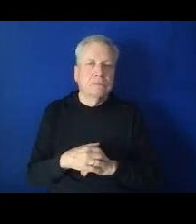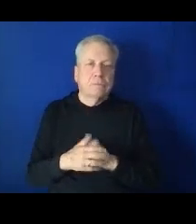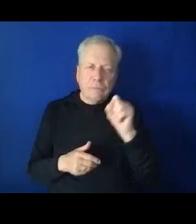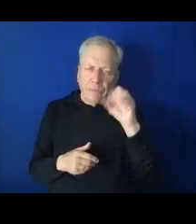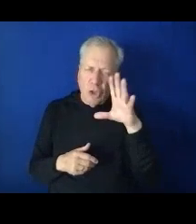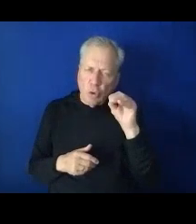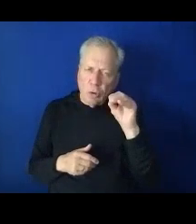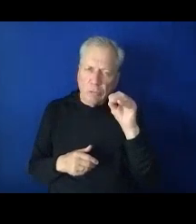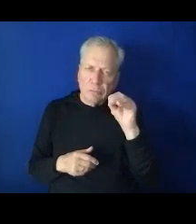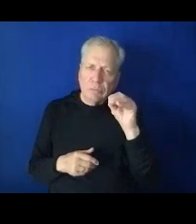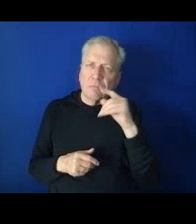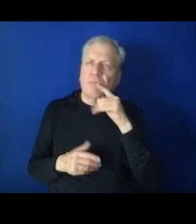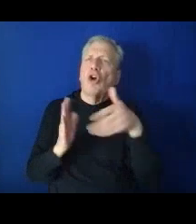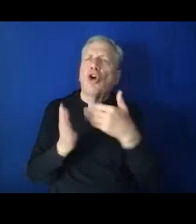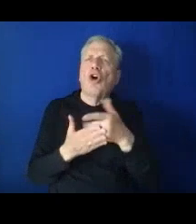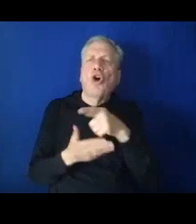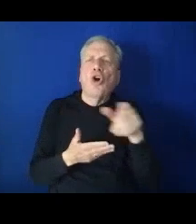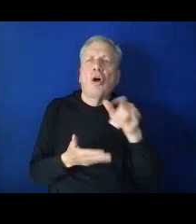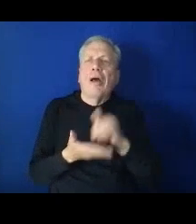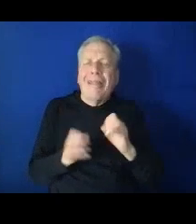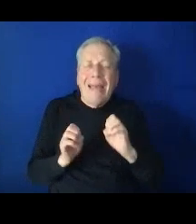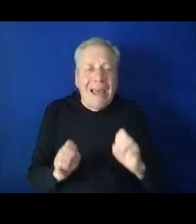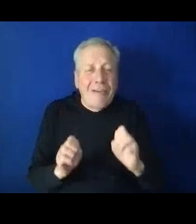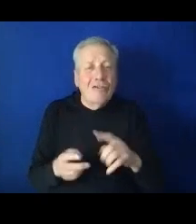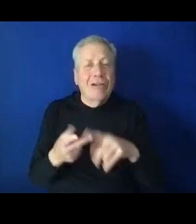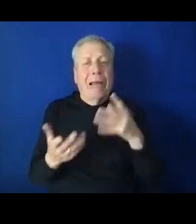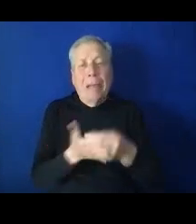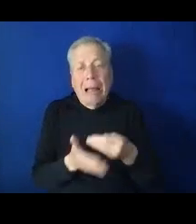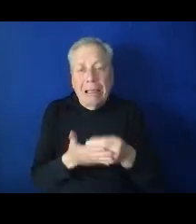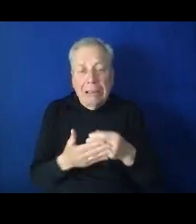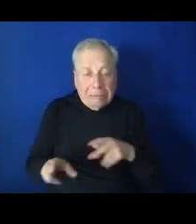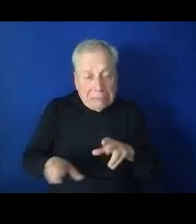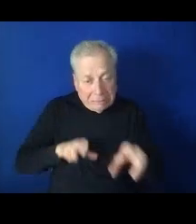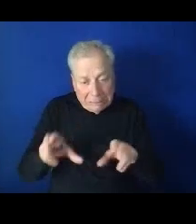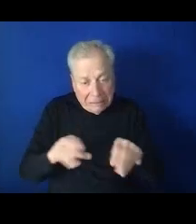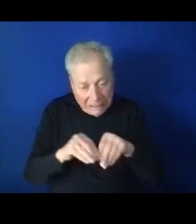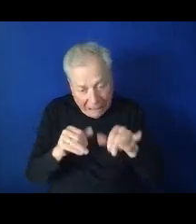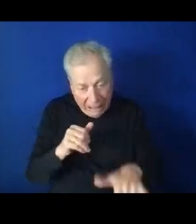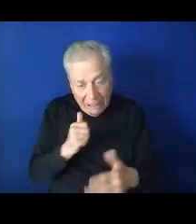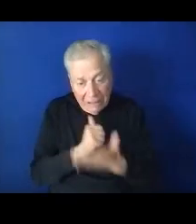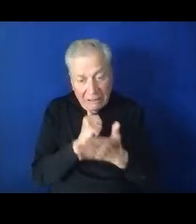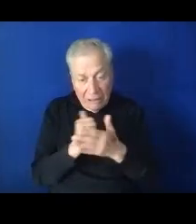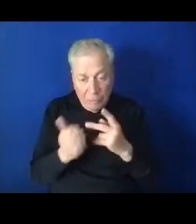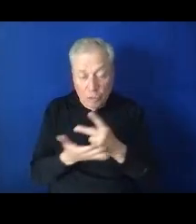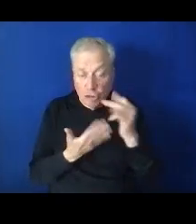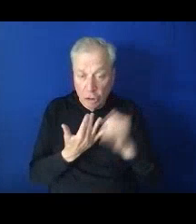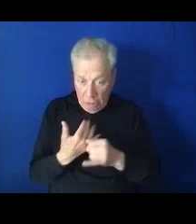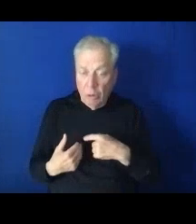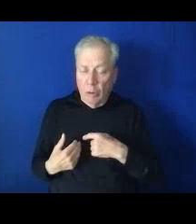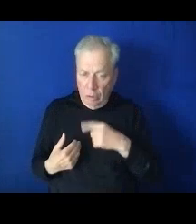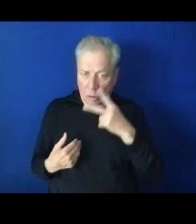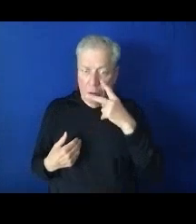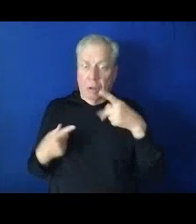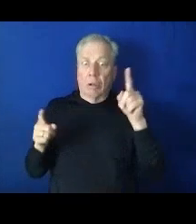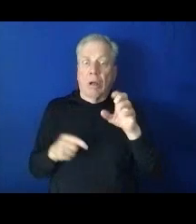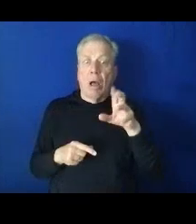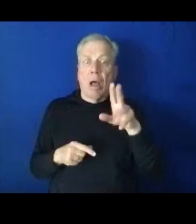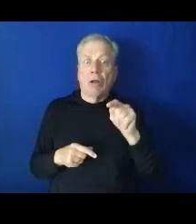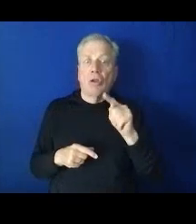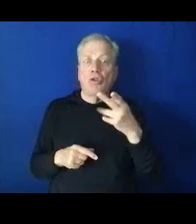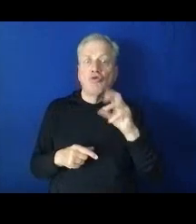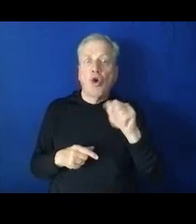So all of the time and effort and money that we've put into this, we actually are seeing a return of cutthroat trout to Yellowstone Lake